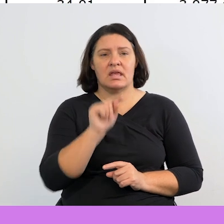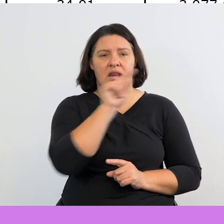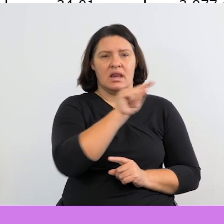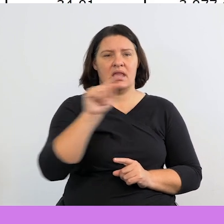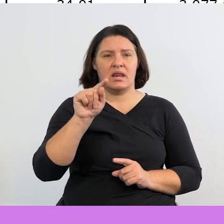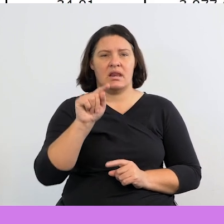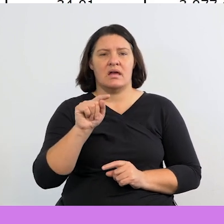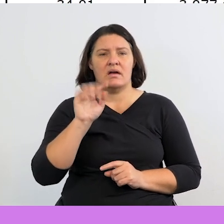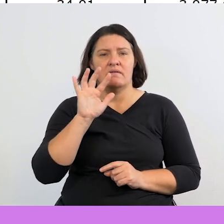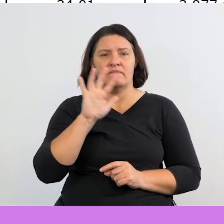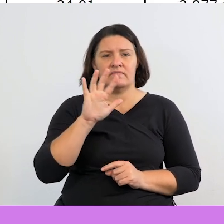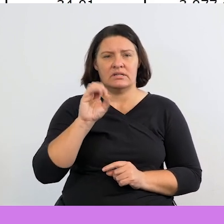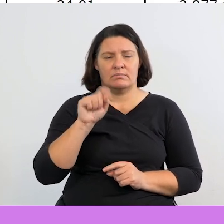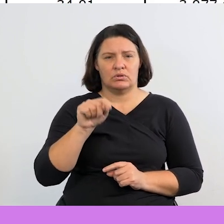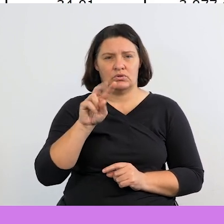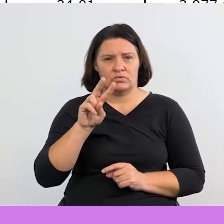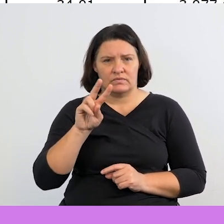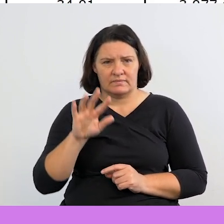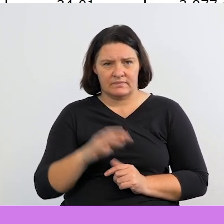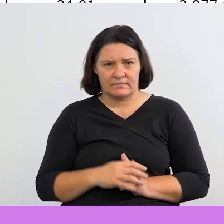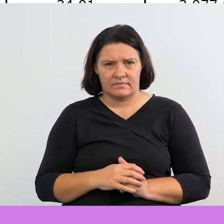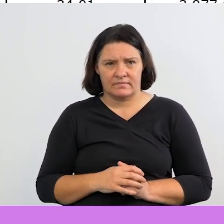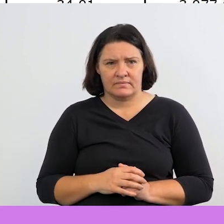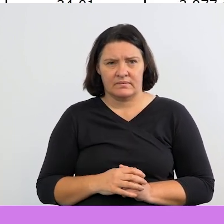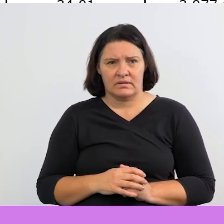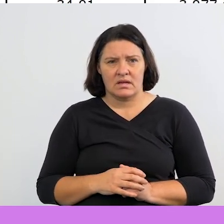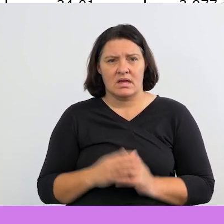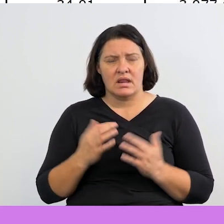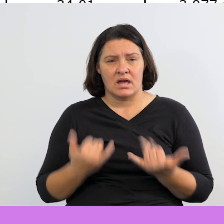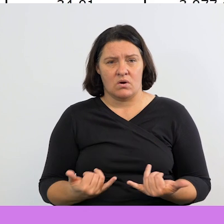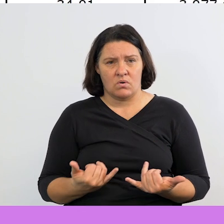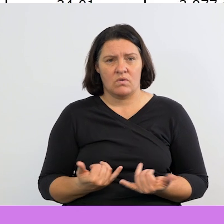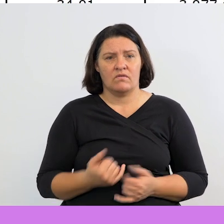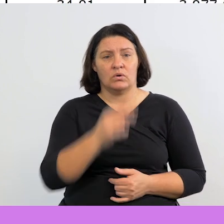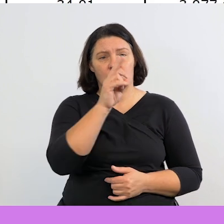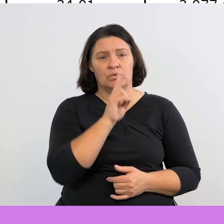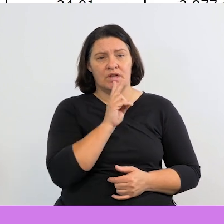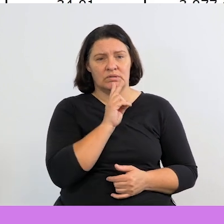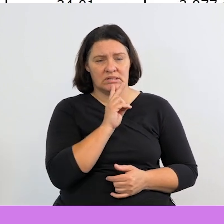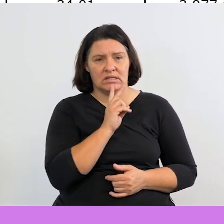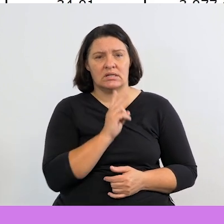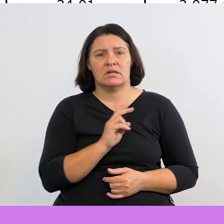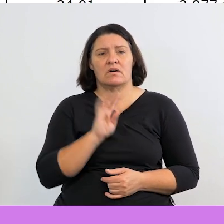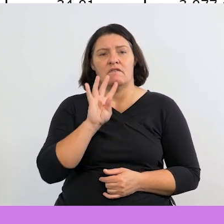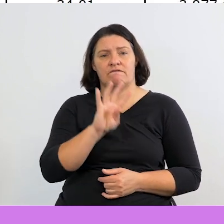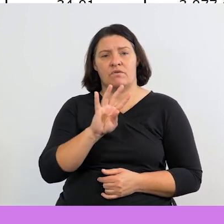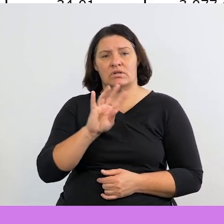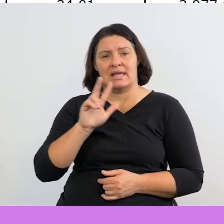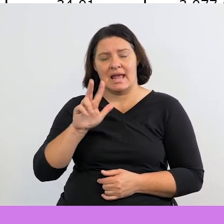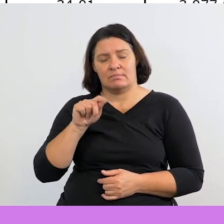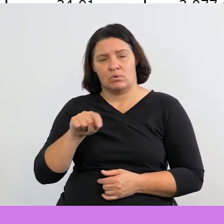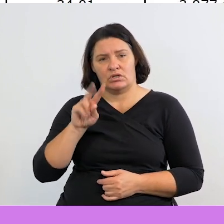there below it now. We agree on that. I'm going to plot that point there. Then we have for 2,000, it will be